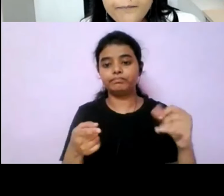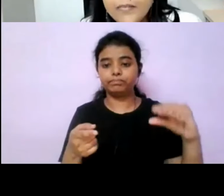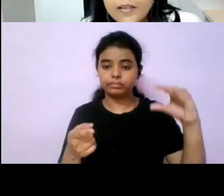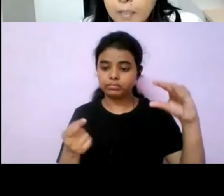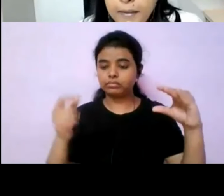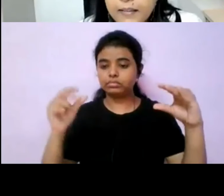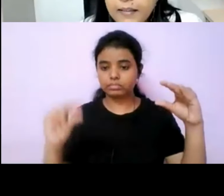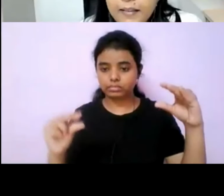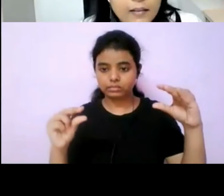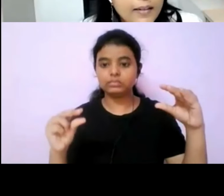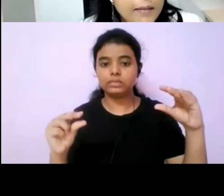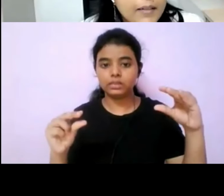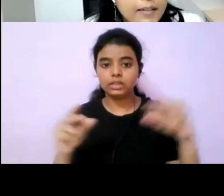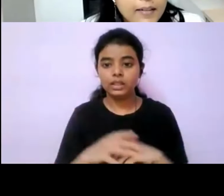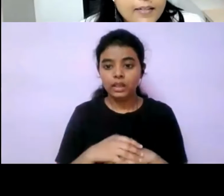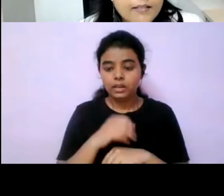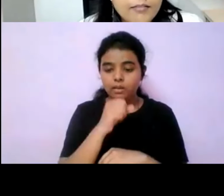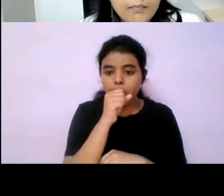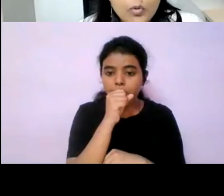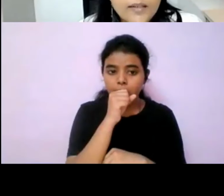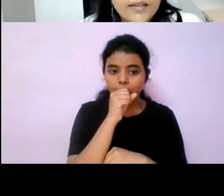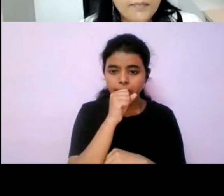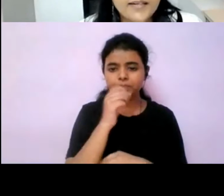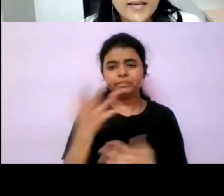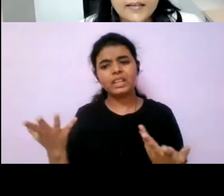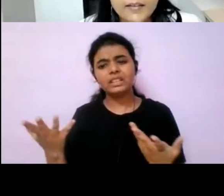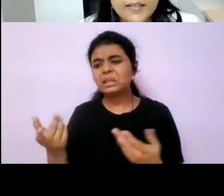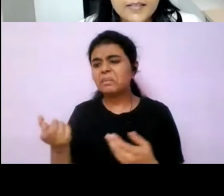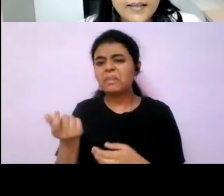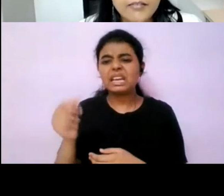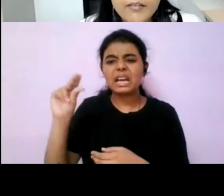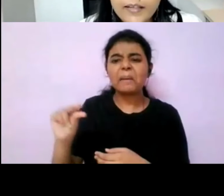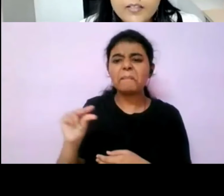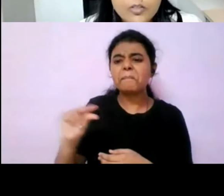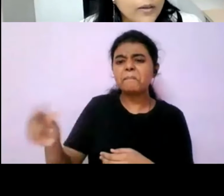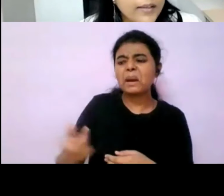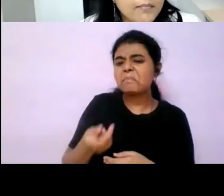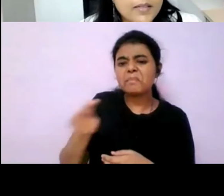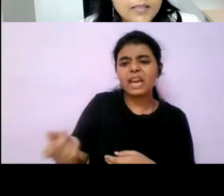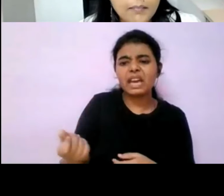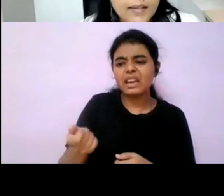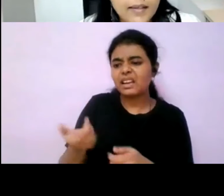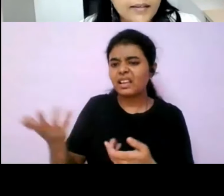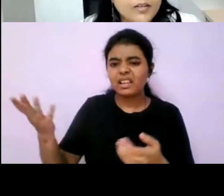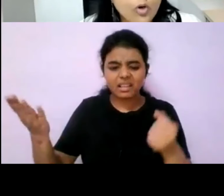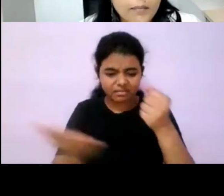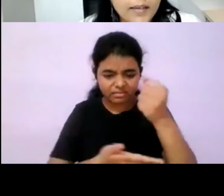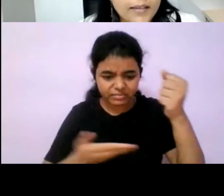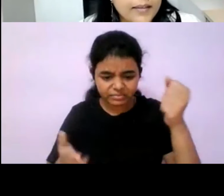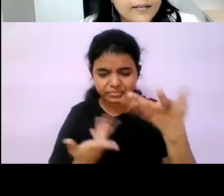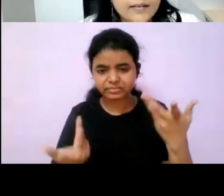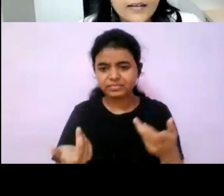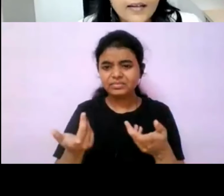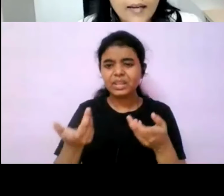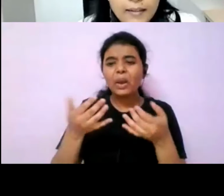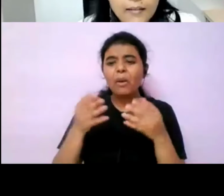are typically labor-intensive and poorly paid activities like weaving, sewing, basket making, toy